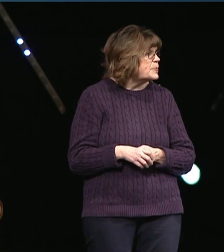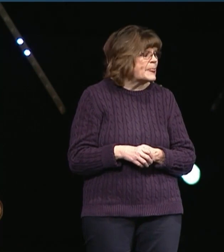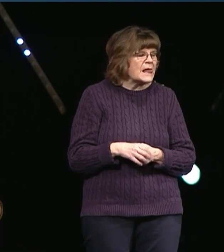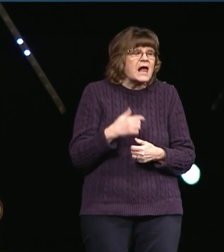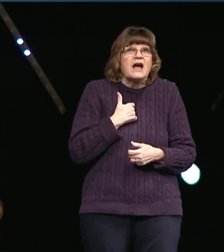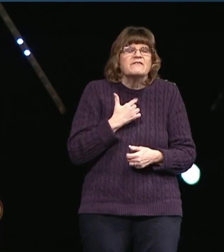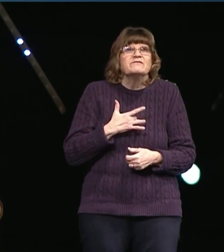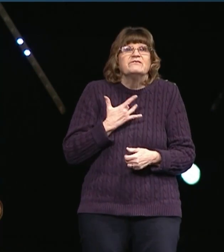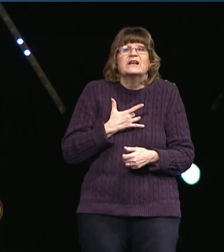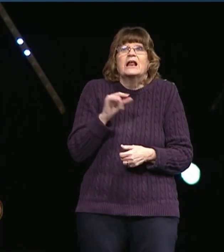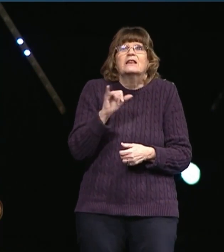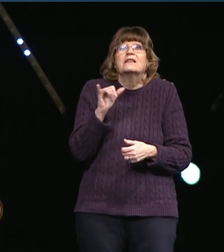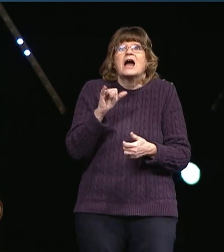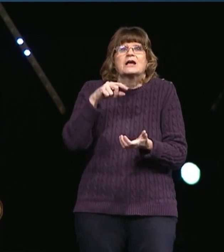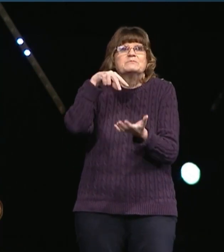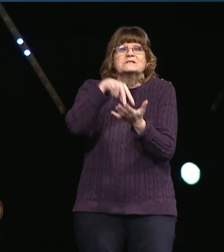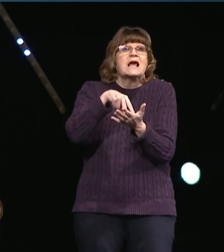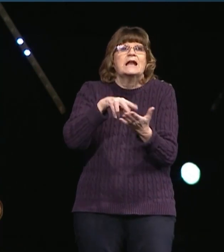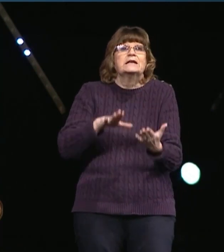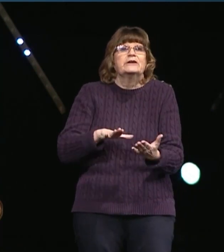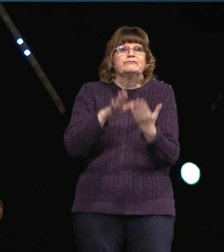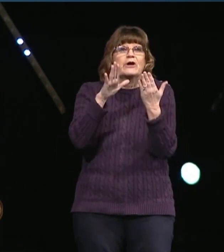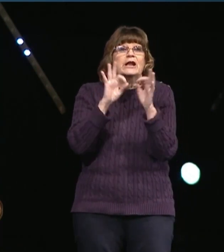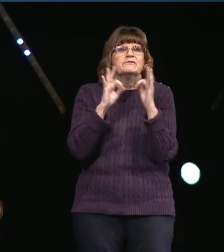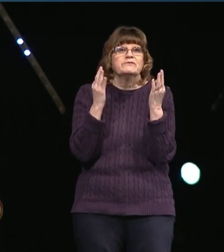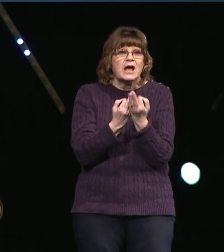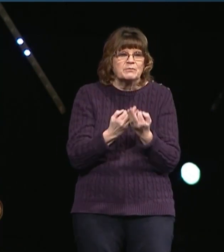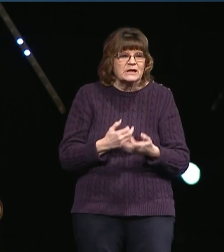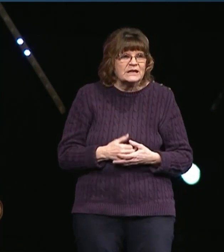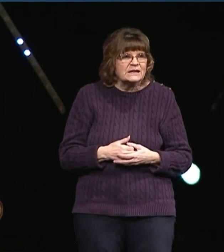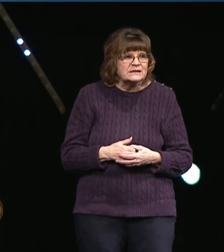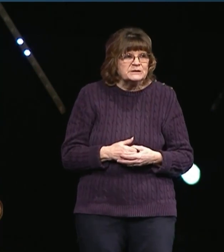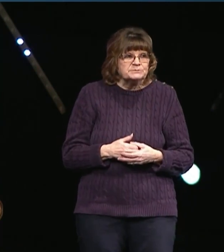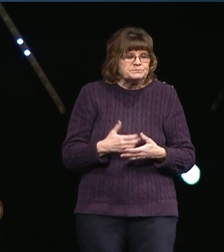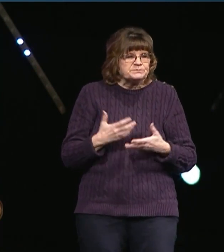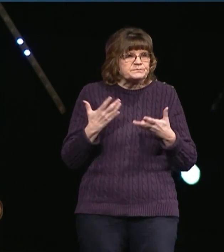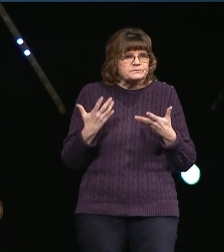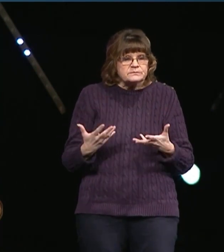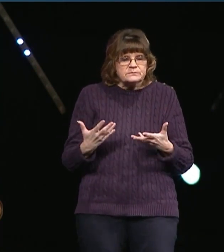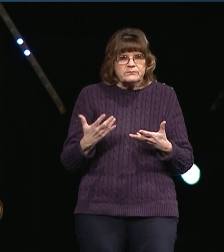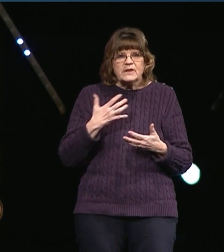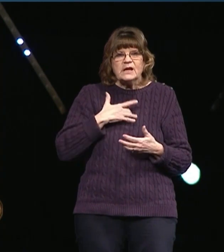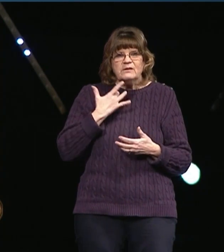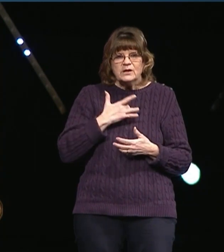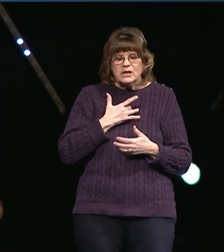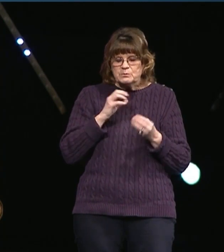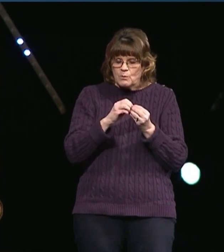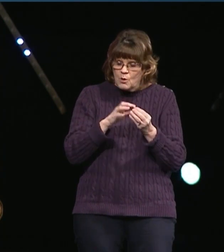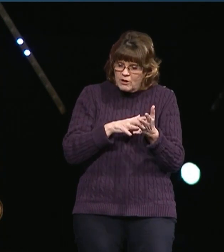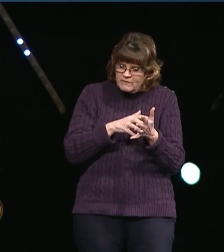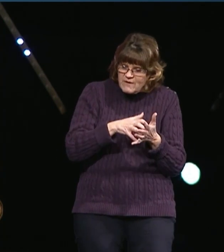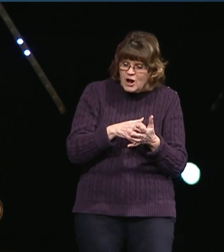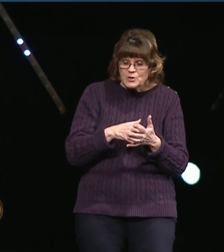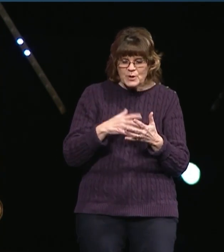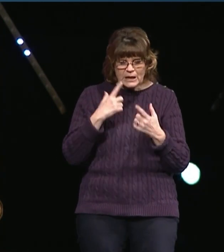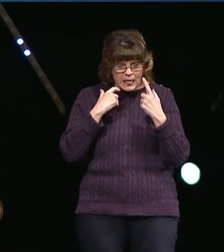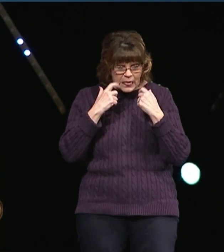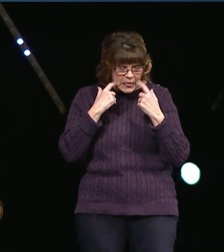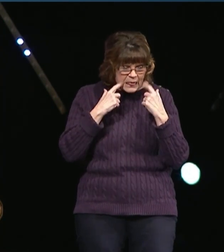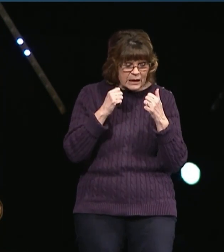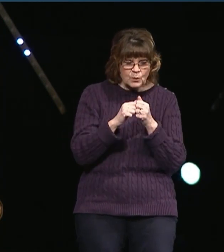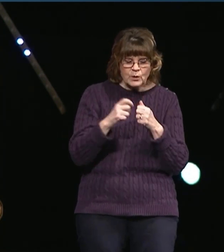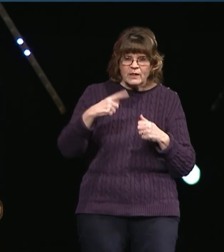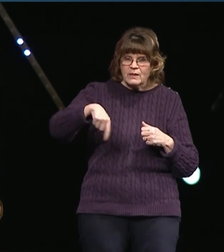I feel like I'm standing in front of family, and I feel like that's why it's easy enough to be this vulnerable with you, but I